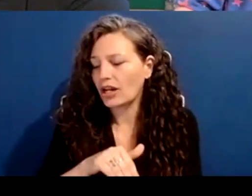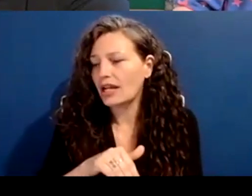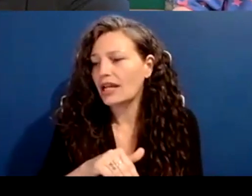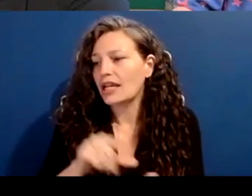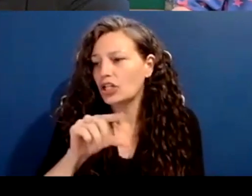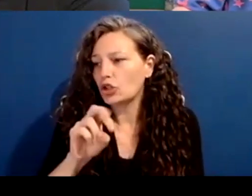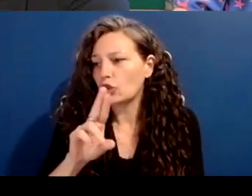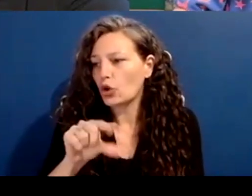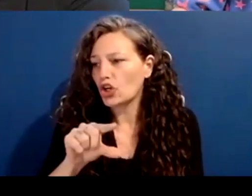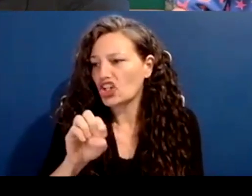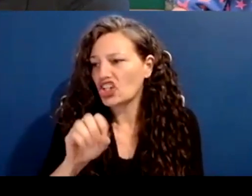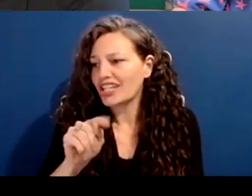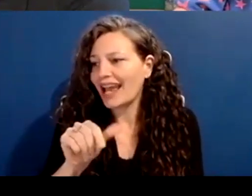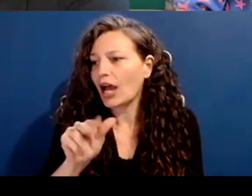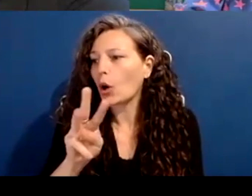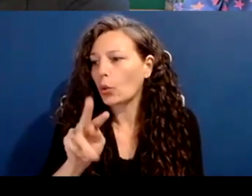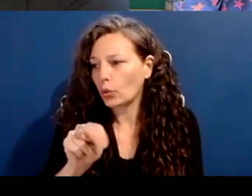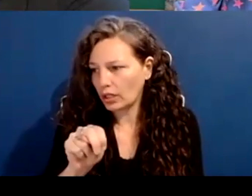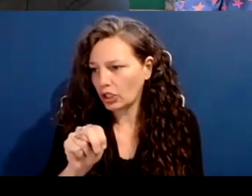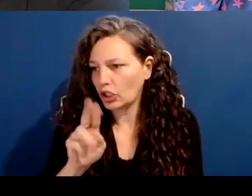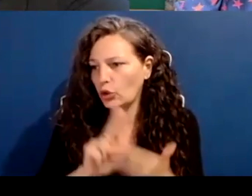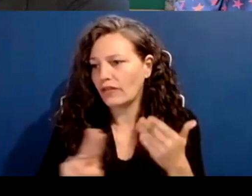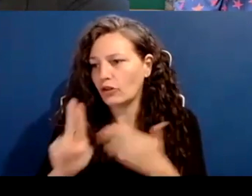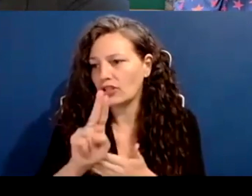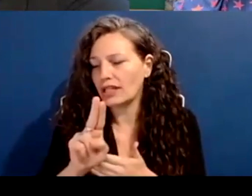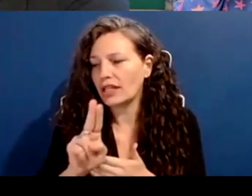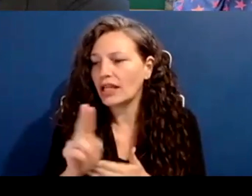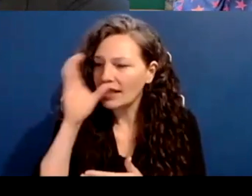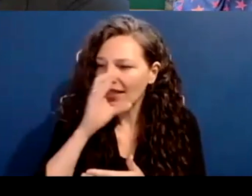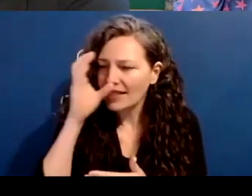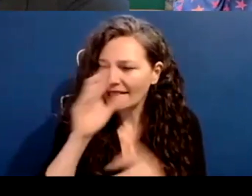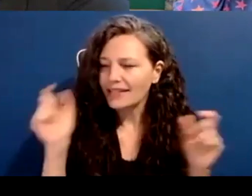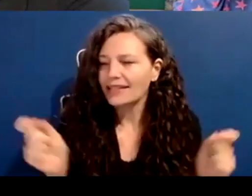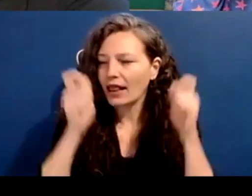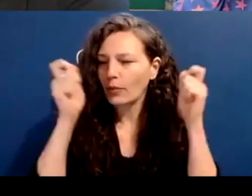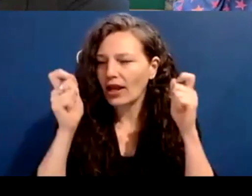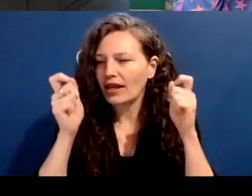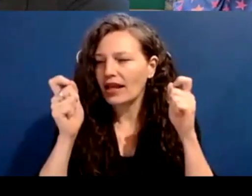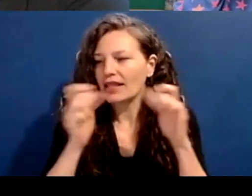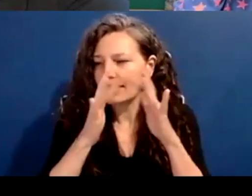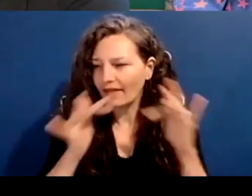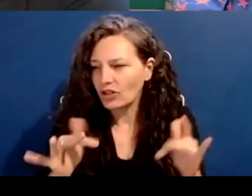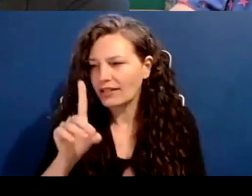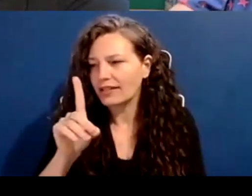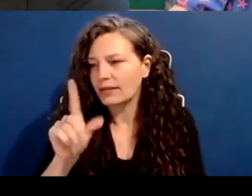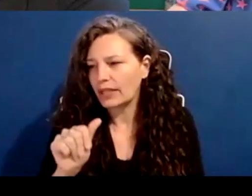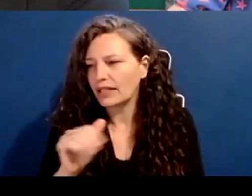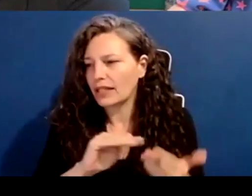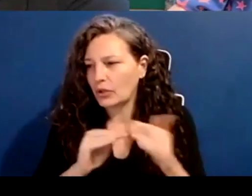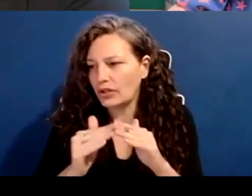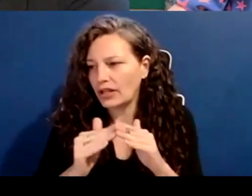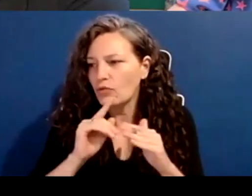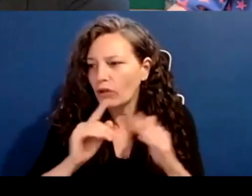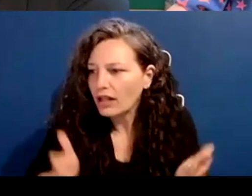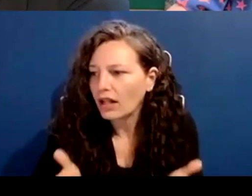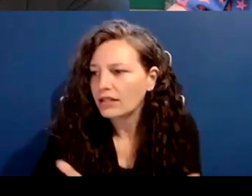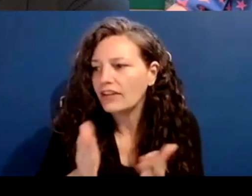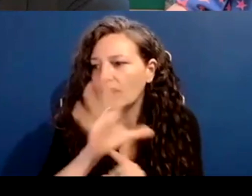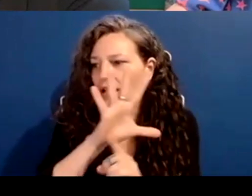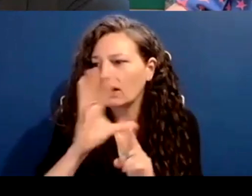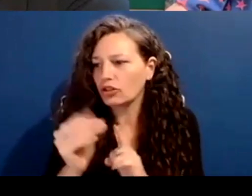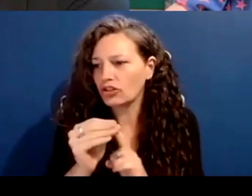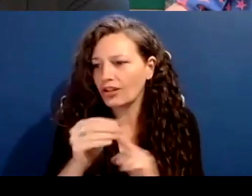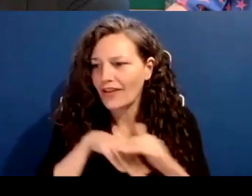University, which seeks to celebrate the diverse disability community and cultivate a culture of access across